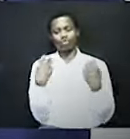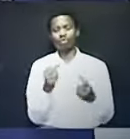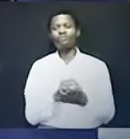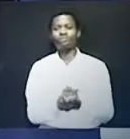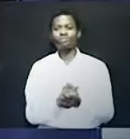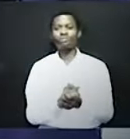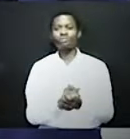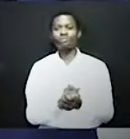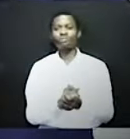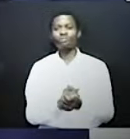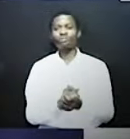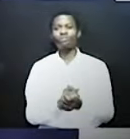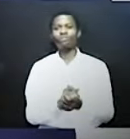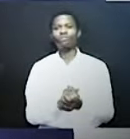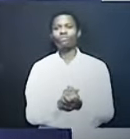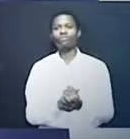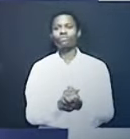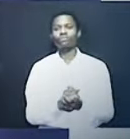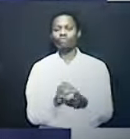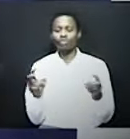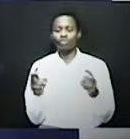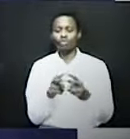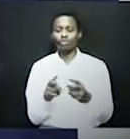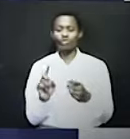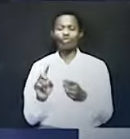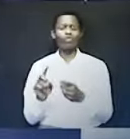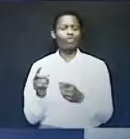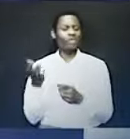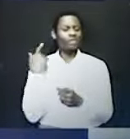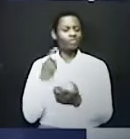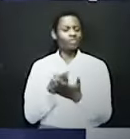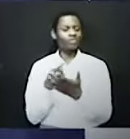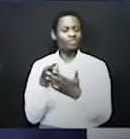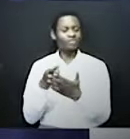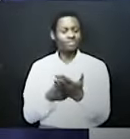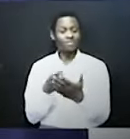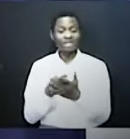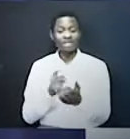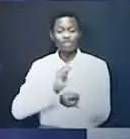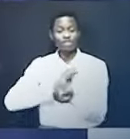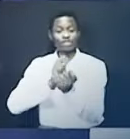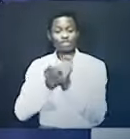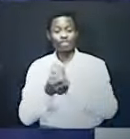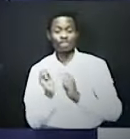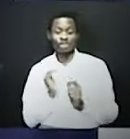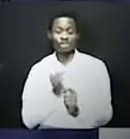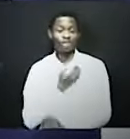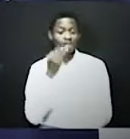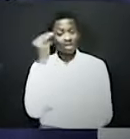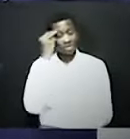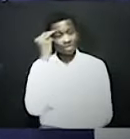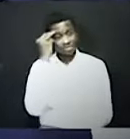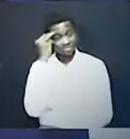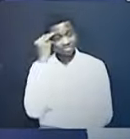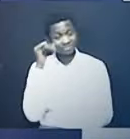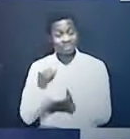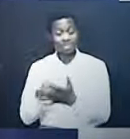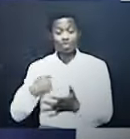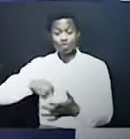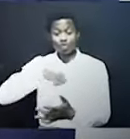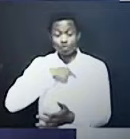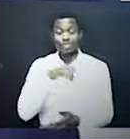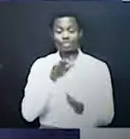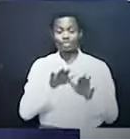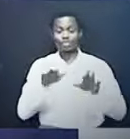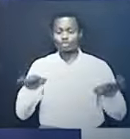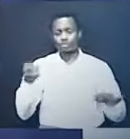decided to discuss the repositioning in our mind. That we are children of God, we are